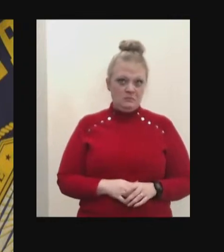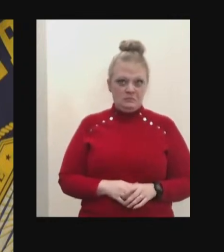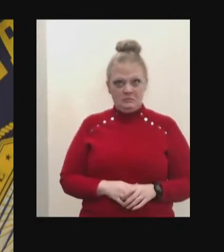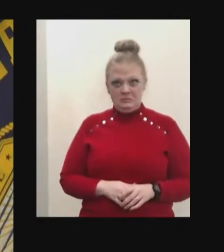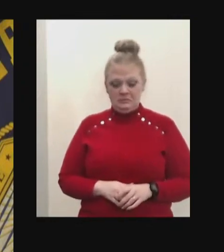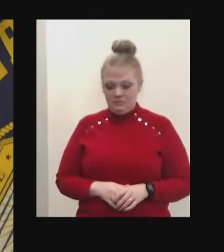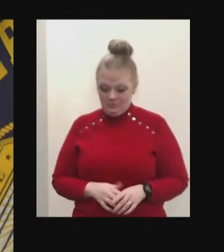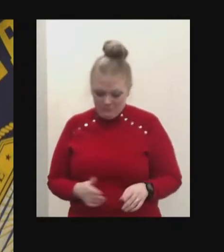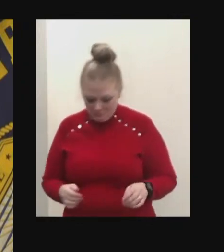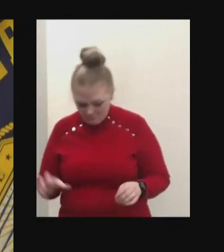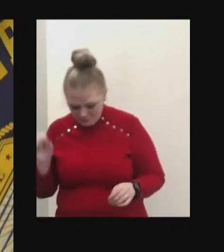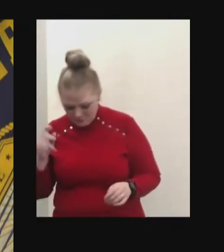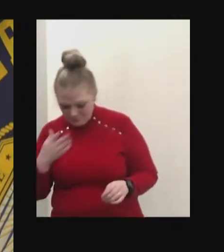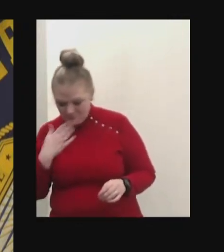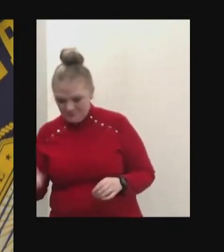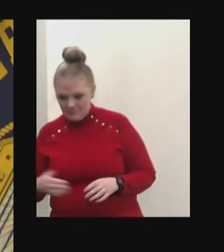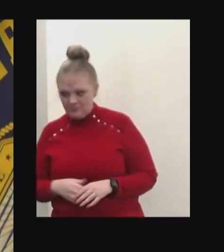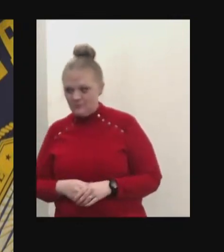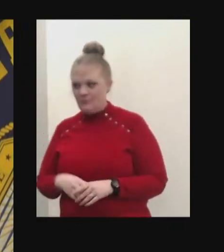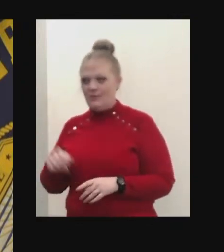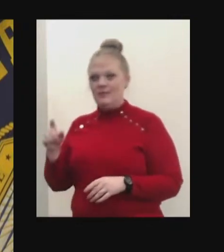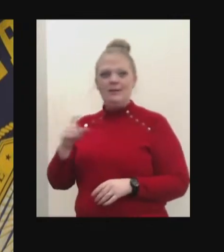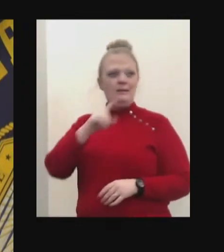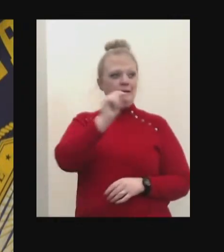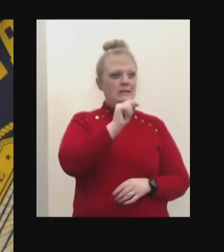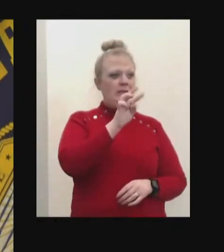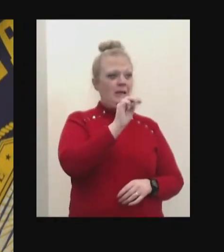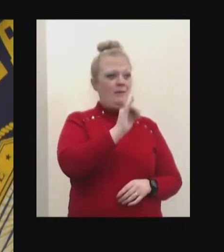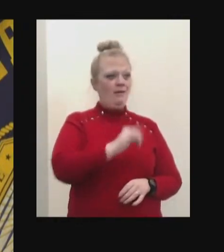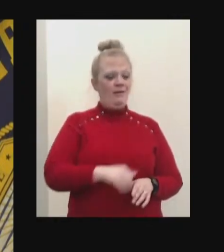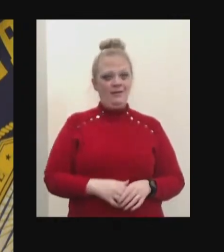Yep, thank you. TMI? Thanks.